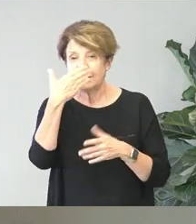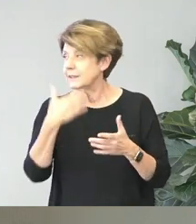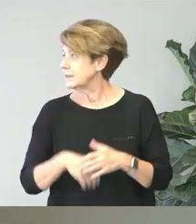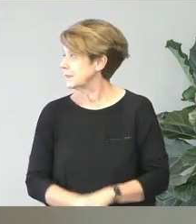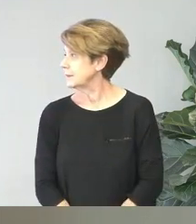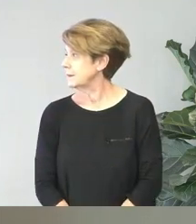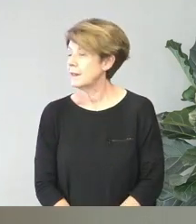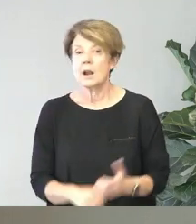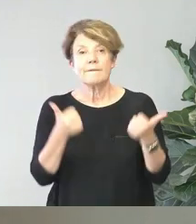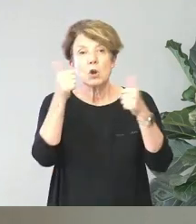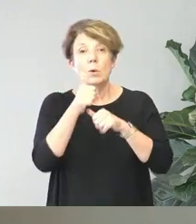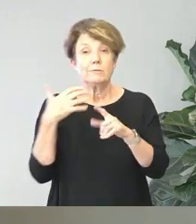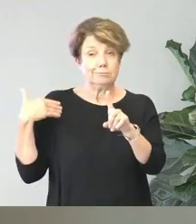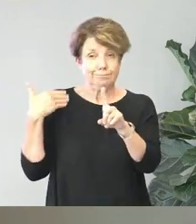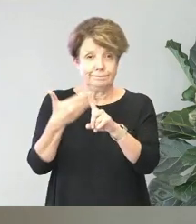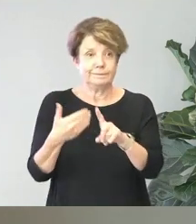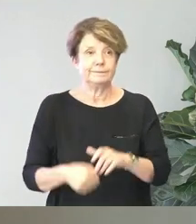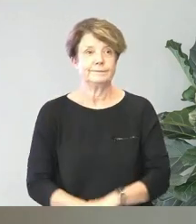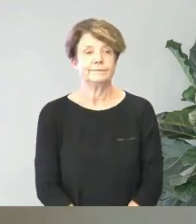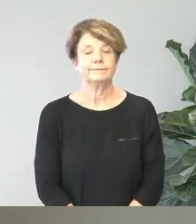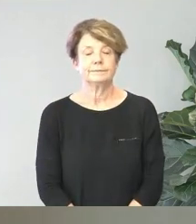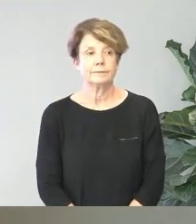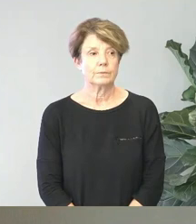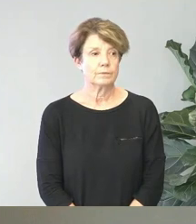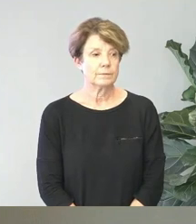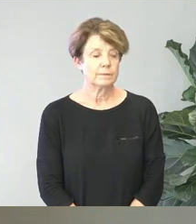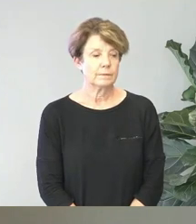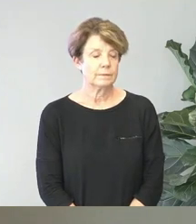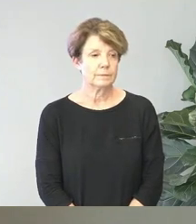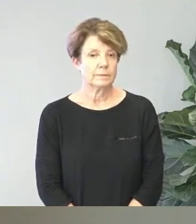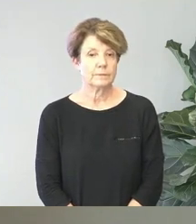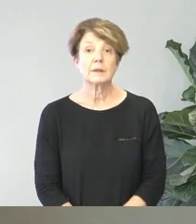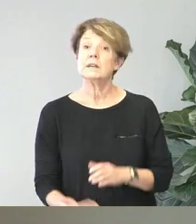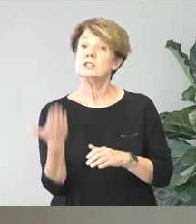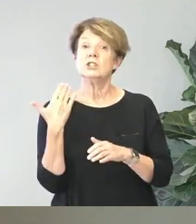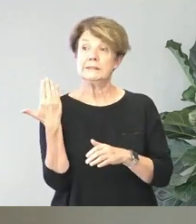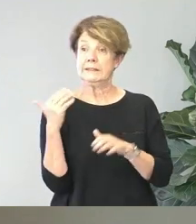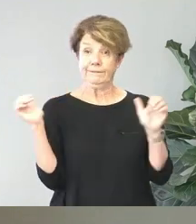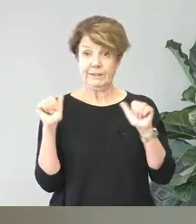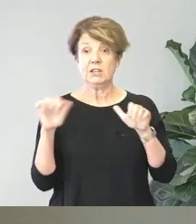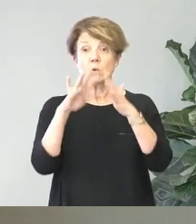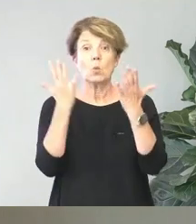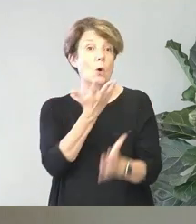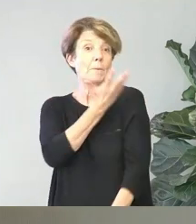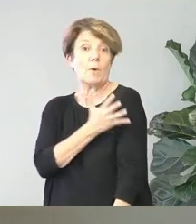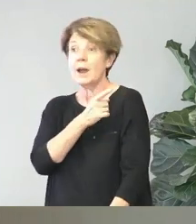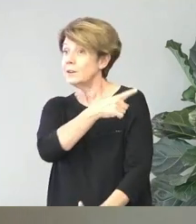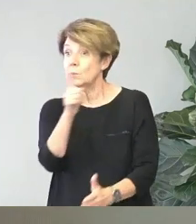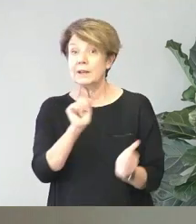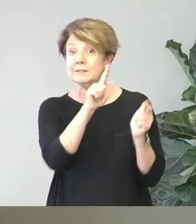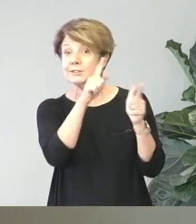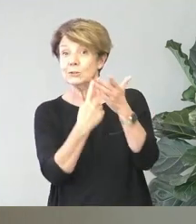a few years, many years. And when you think about it, we just had World Pride. Did everybody go to